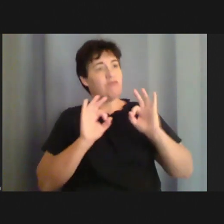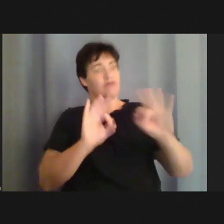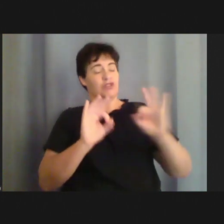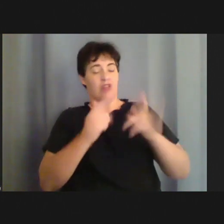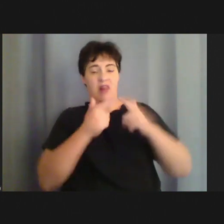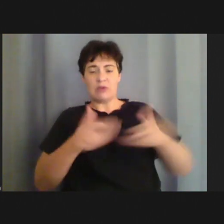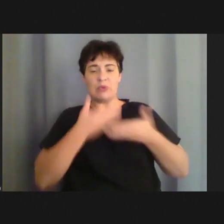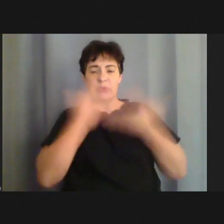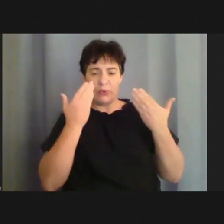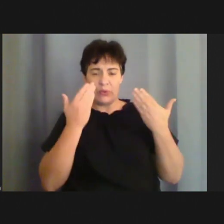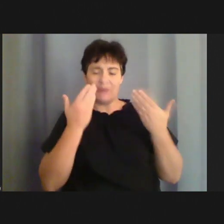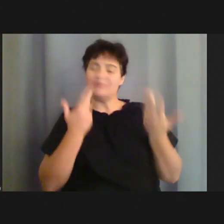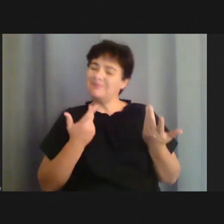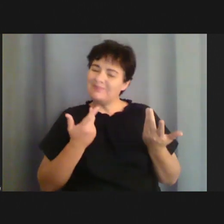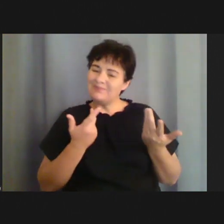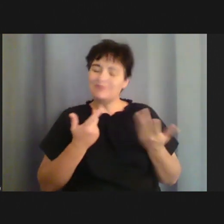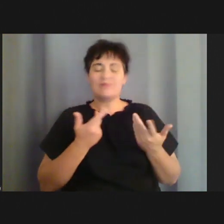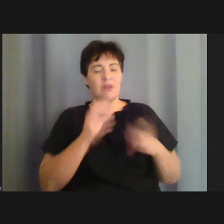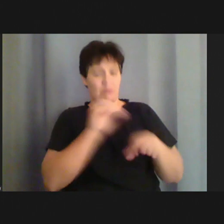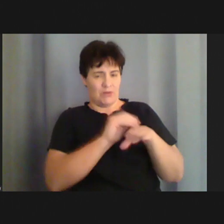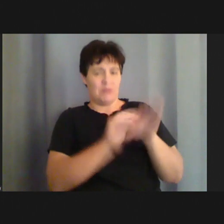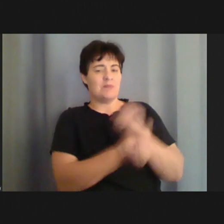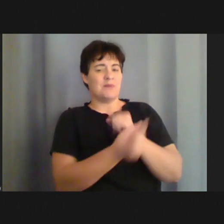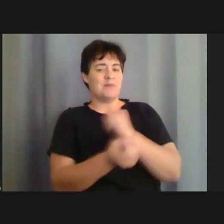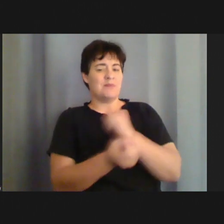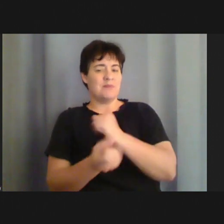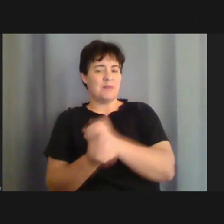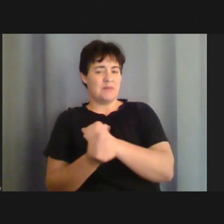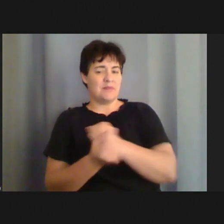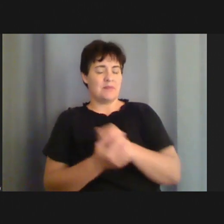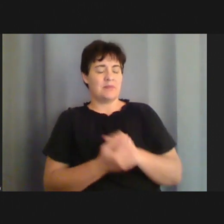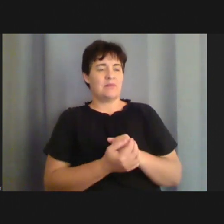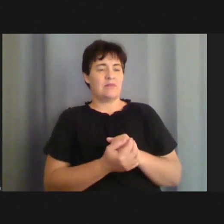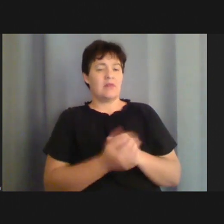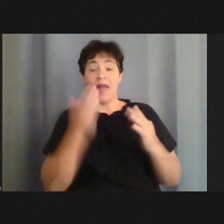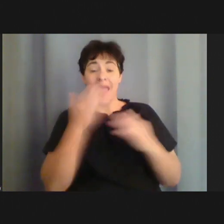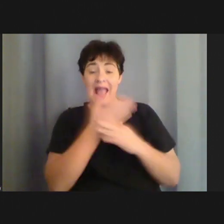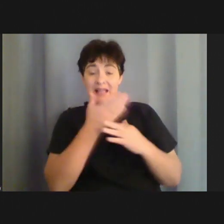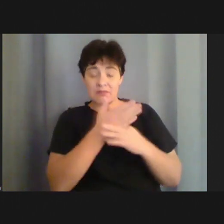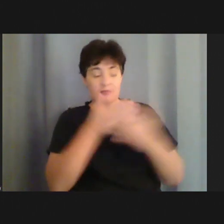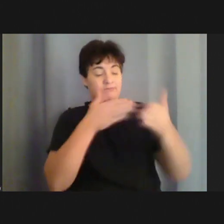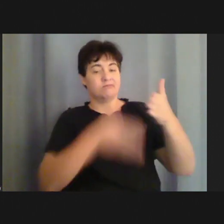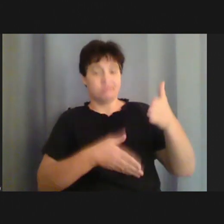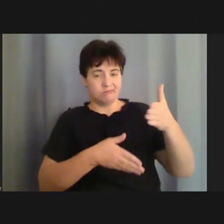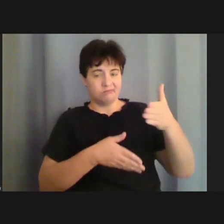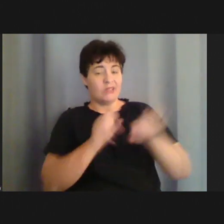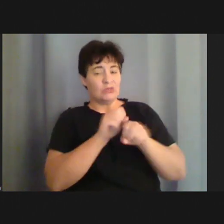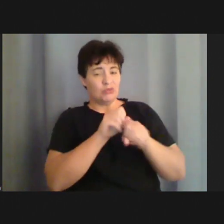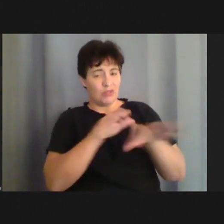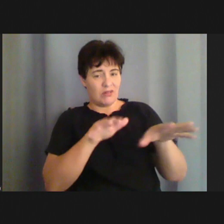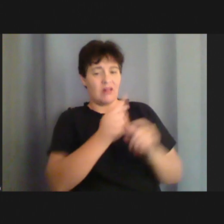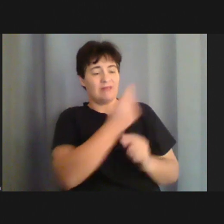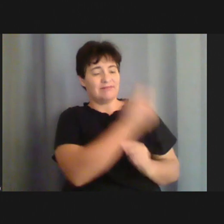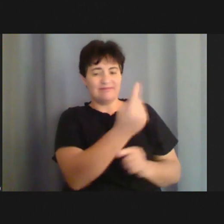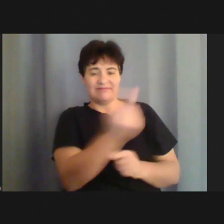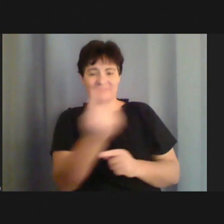language, it does cause a lot of problems, mainly being accessibility, in general, in every platform and